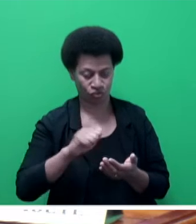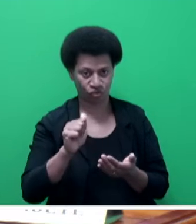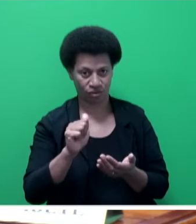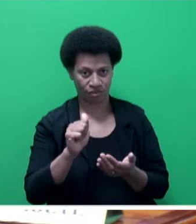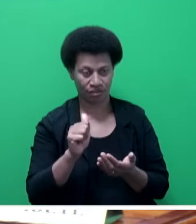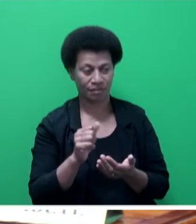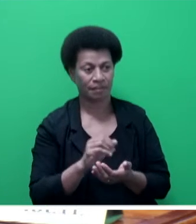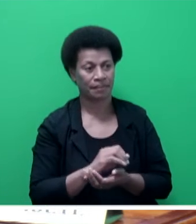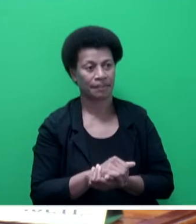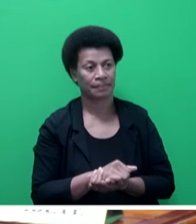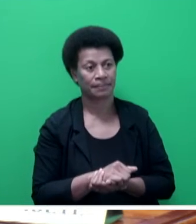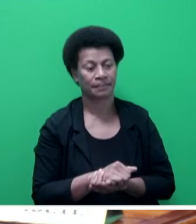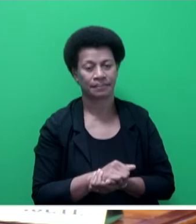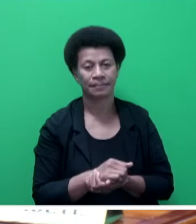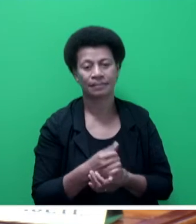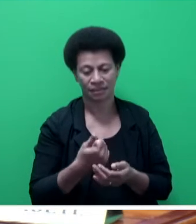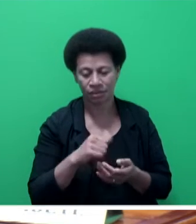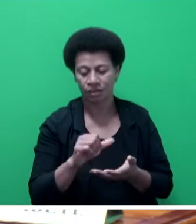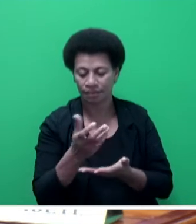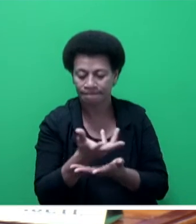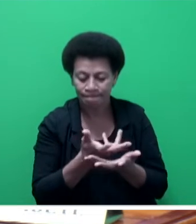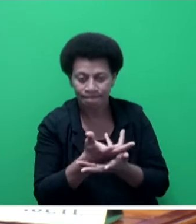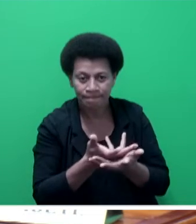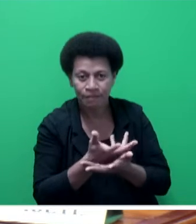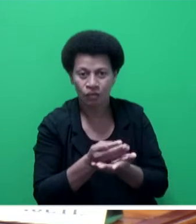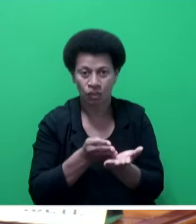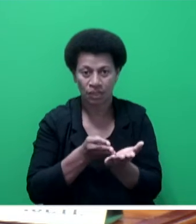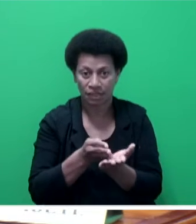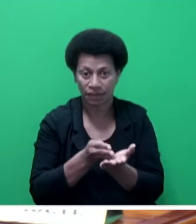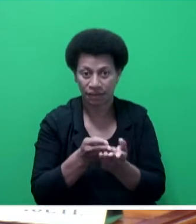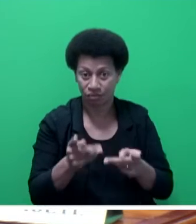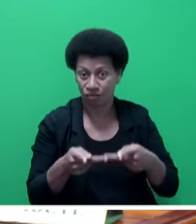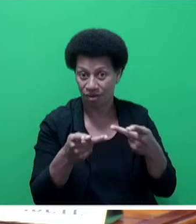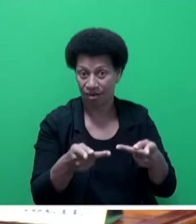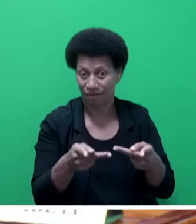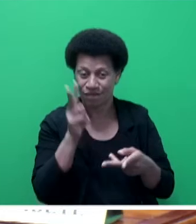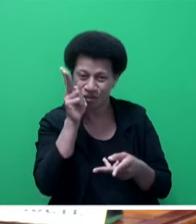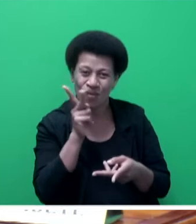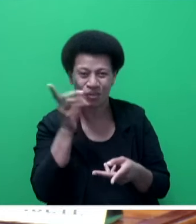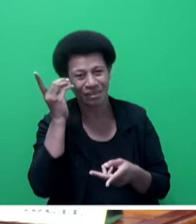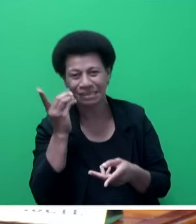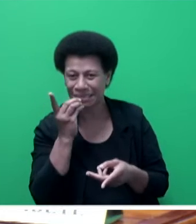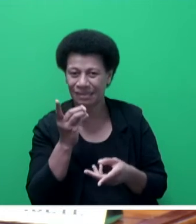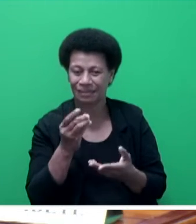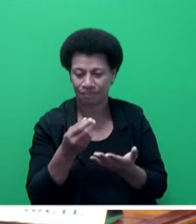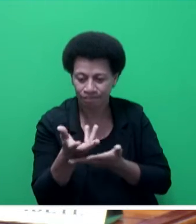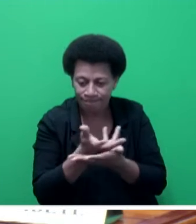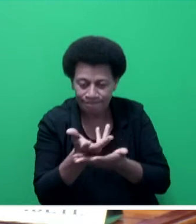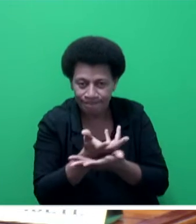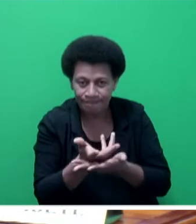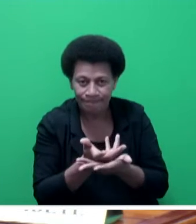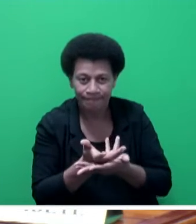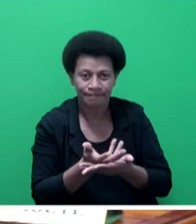we are still in discussions with the service providers, Mr. Speaker, sir. And of course, there is